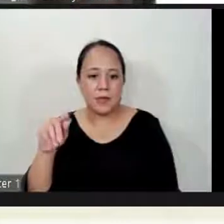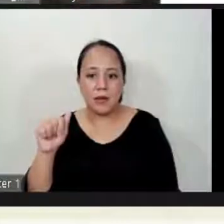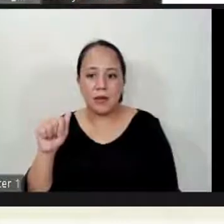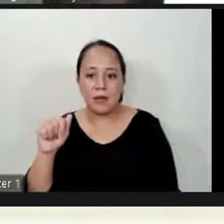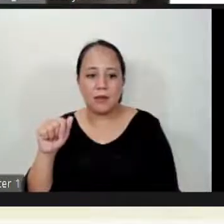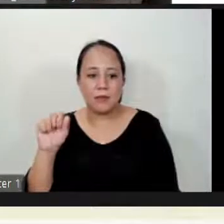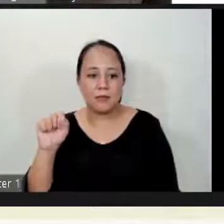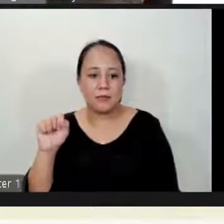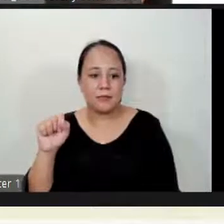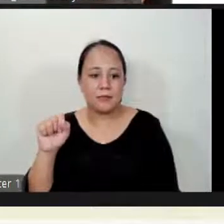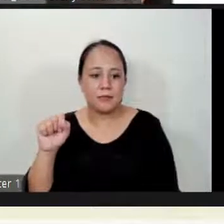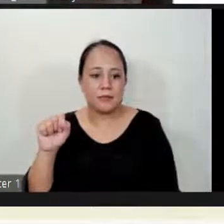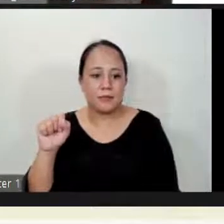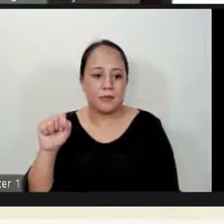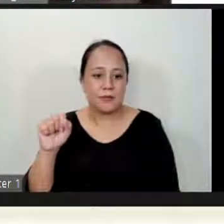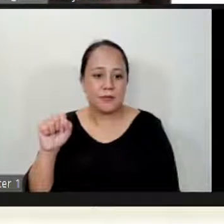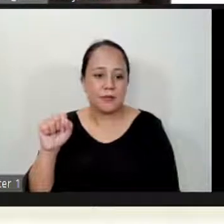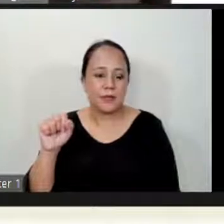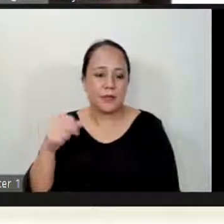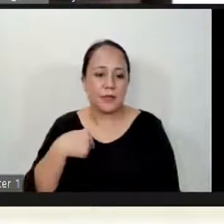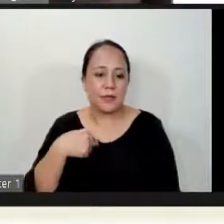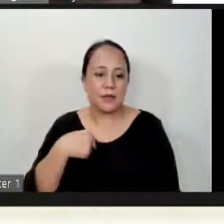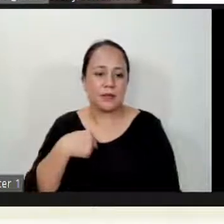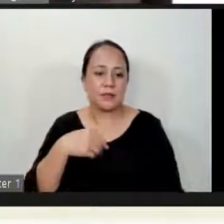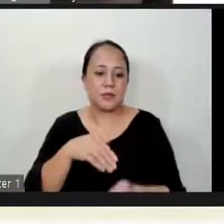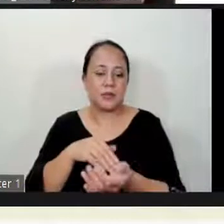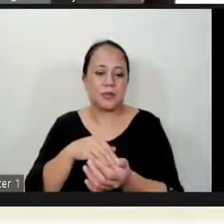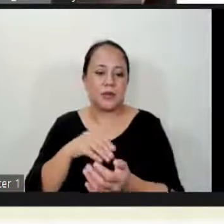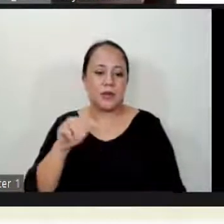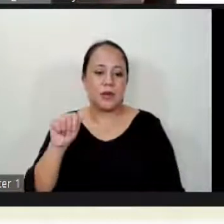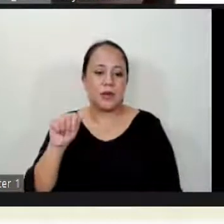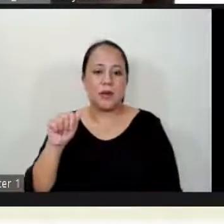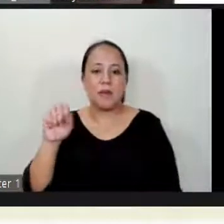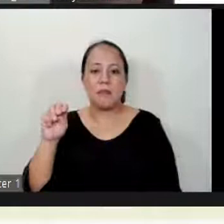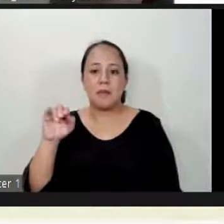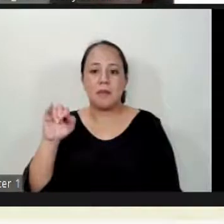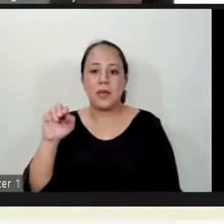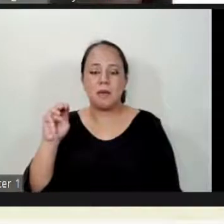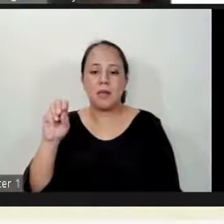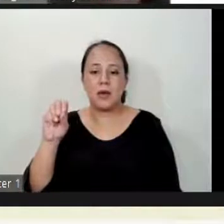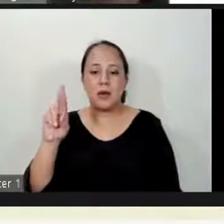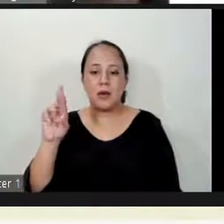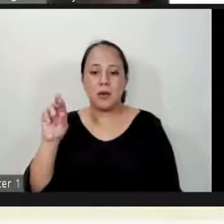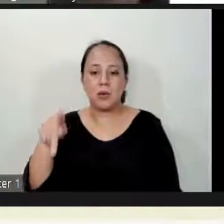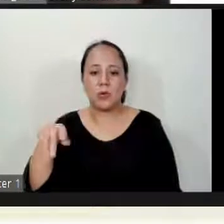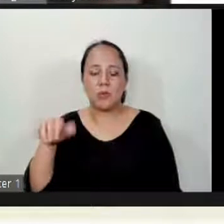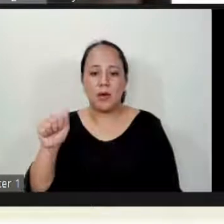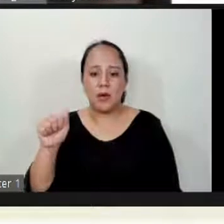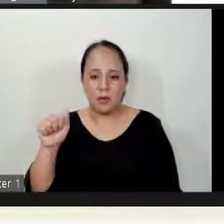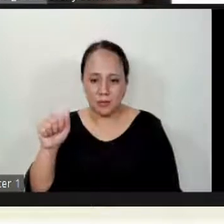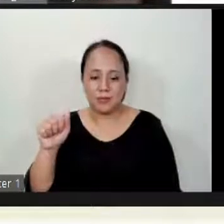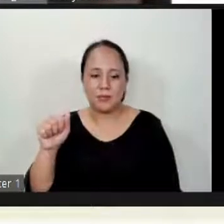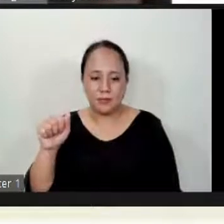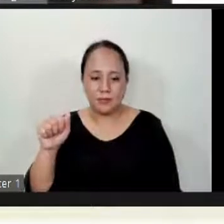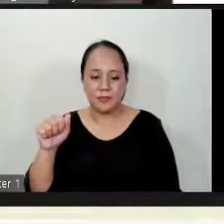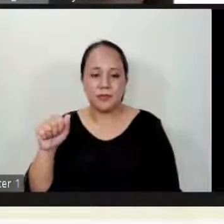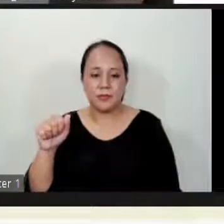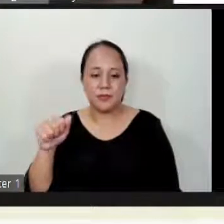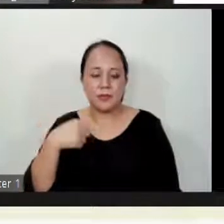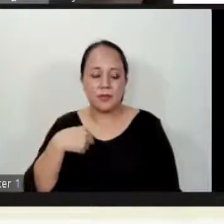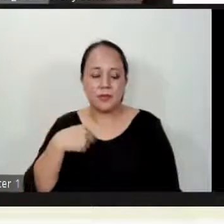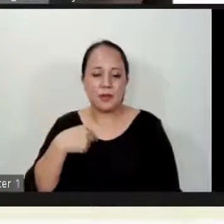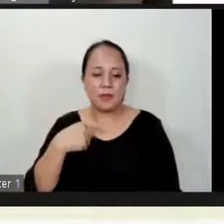Yes, ma'am. I'm Dr. Aurora Campita from Mimaropa. So our region is Mimaropa, our